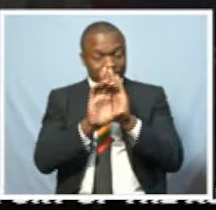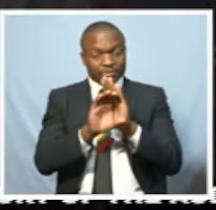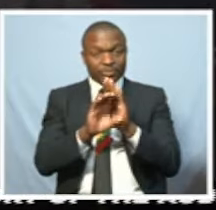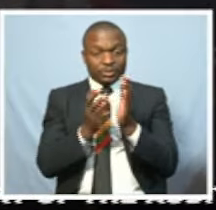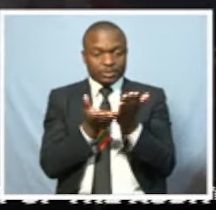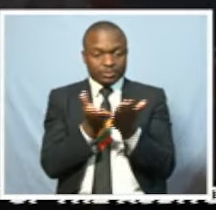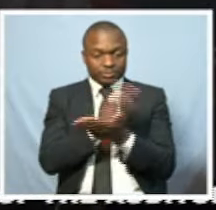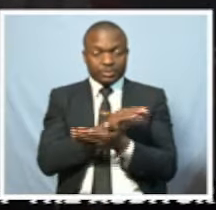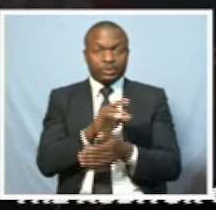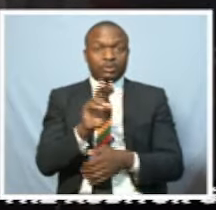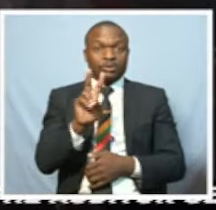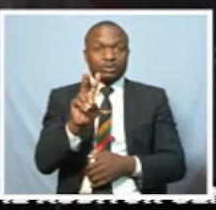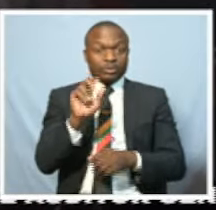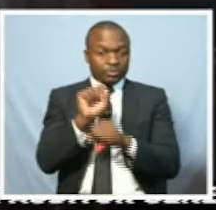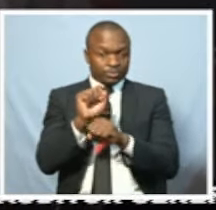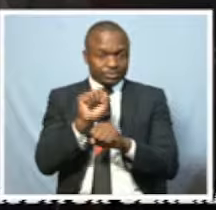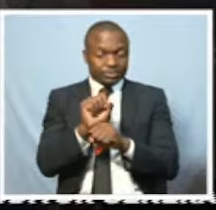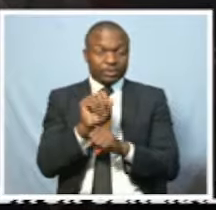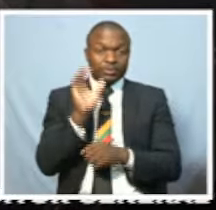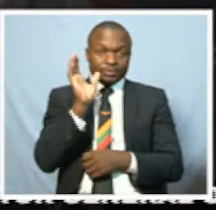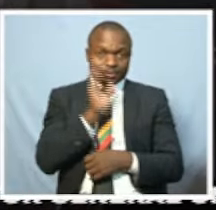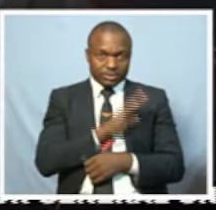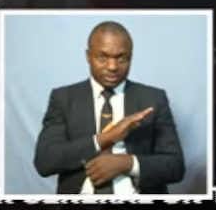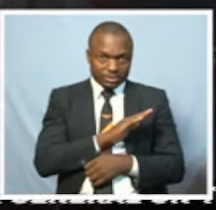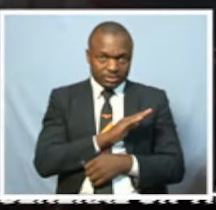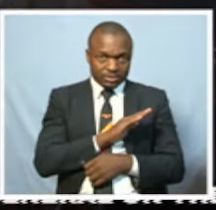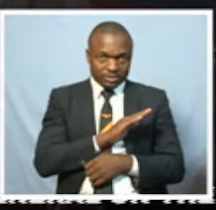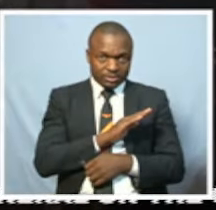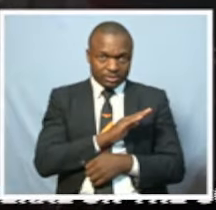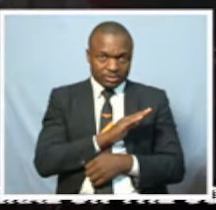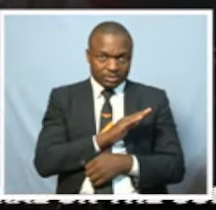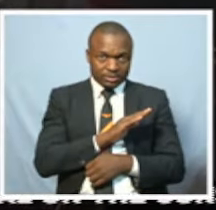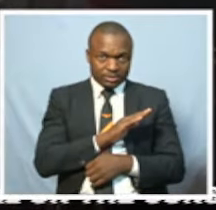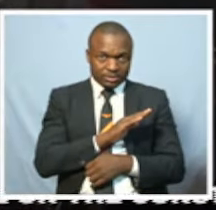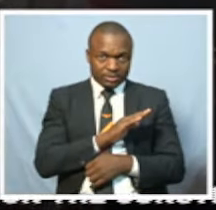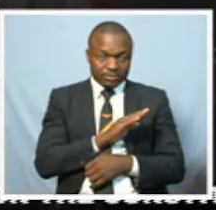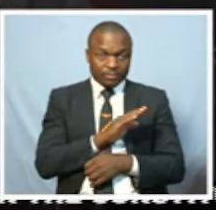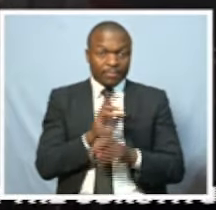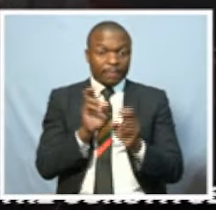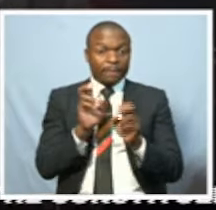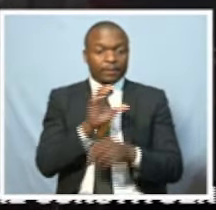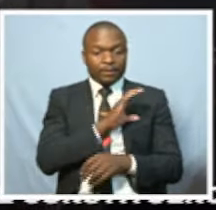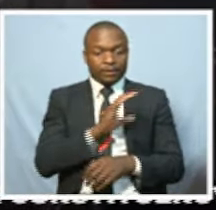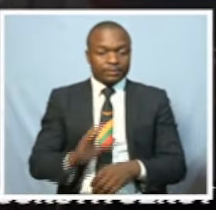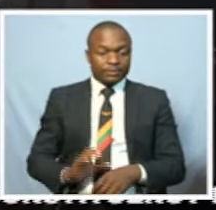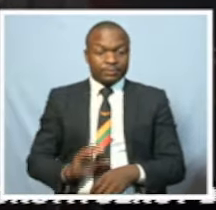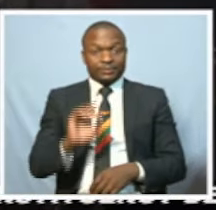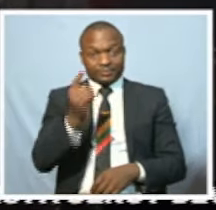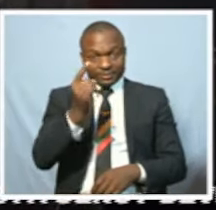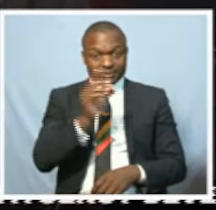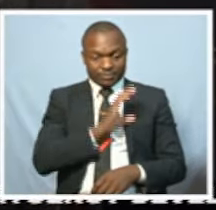page 2 were the works done as per that contractor Shambra.